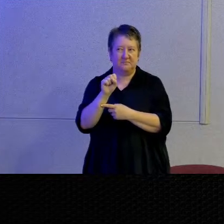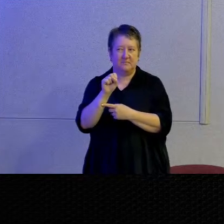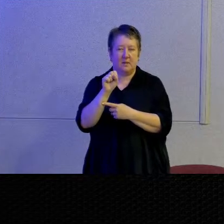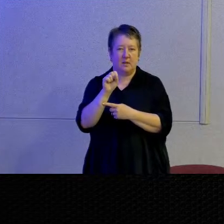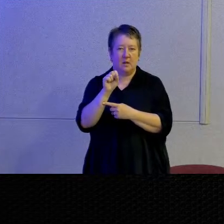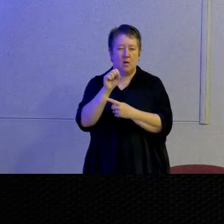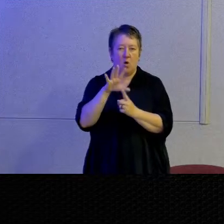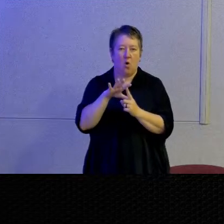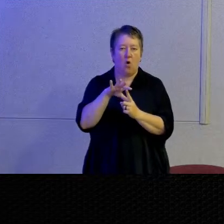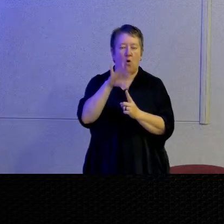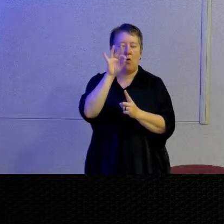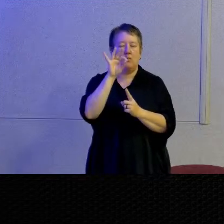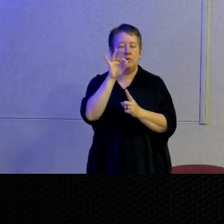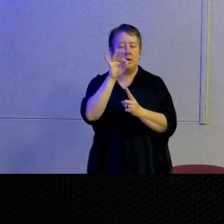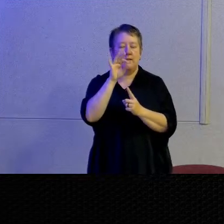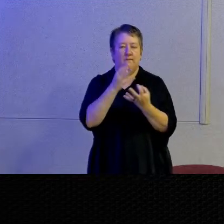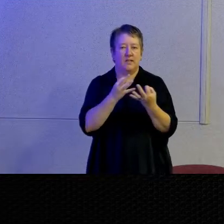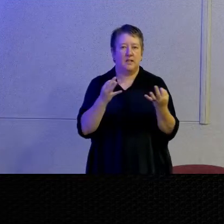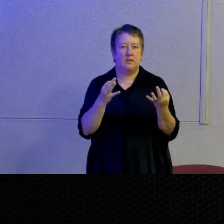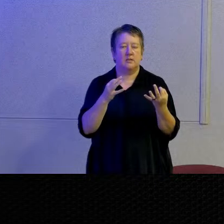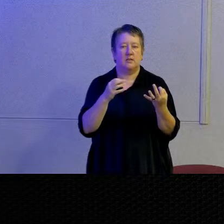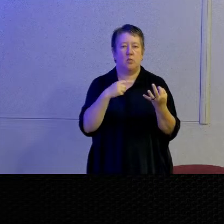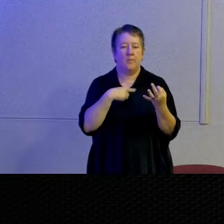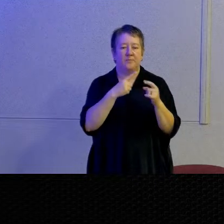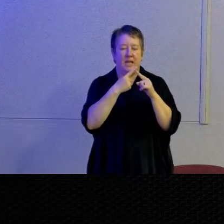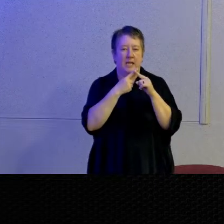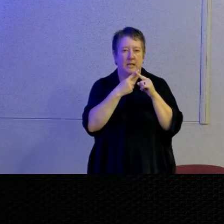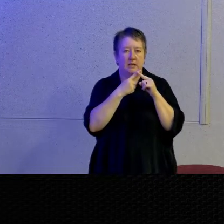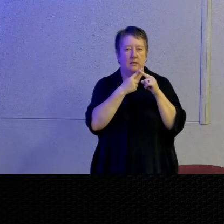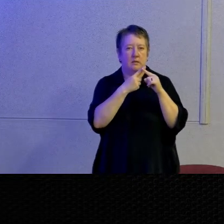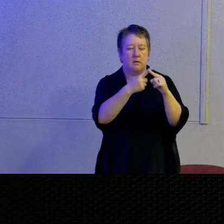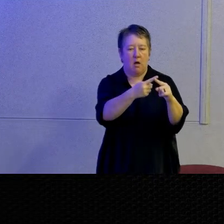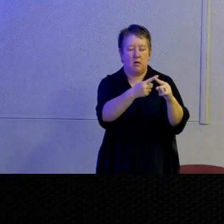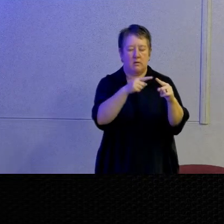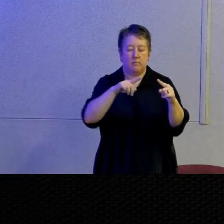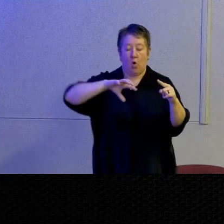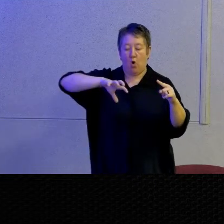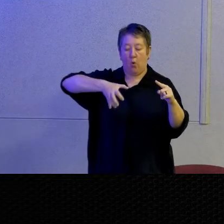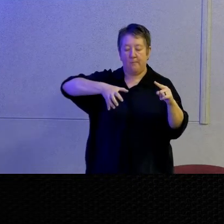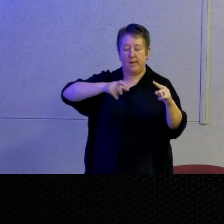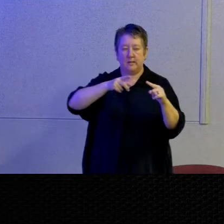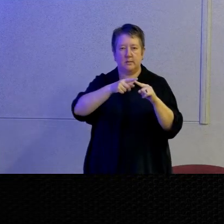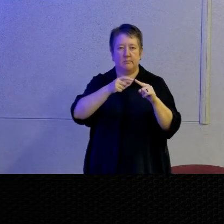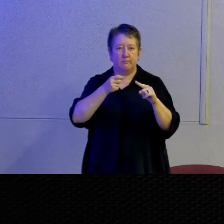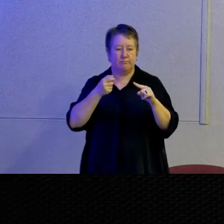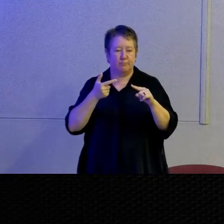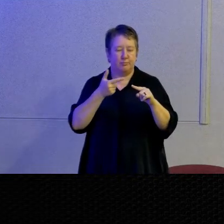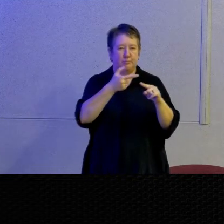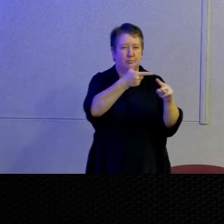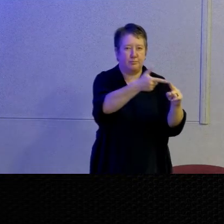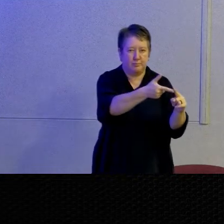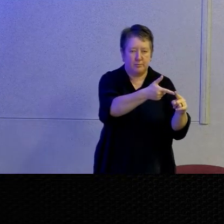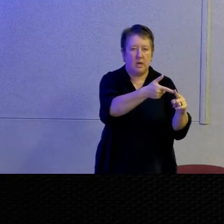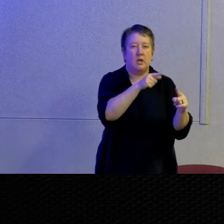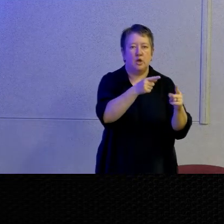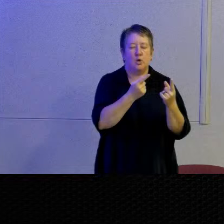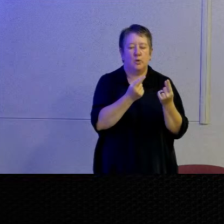We irradiate targets, take them away from the complex and do mass separation to